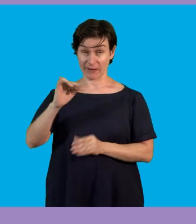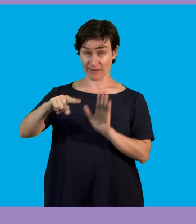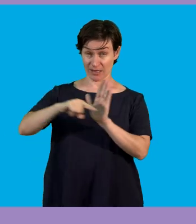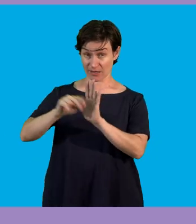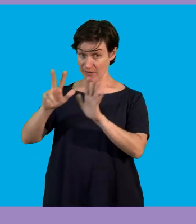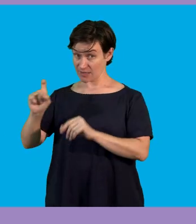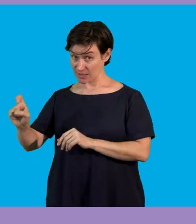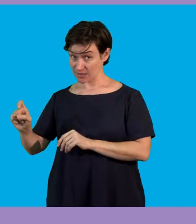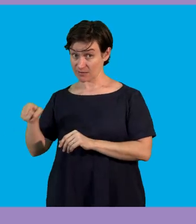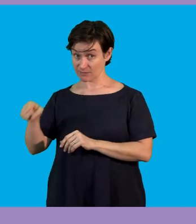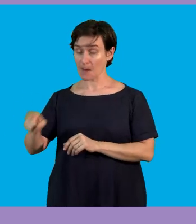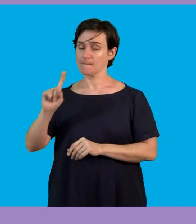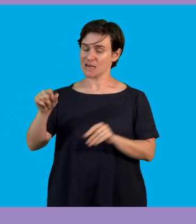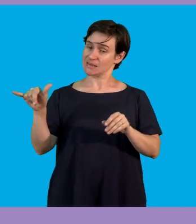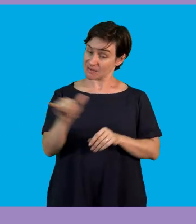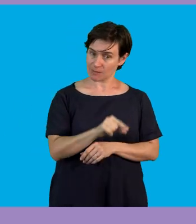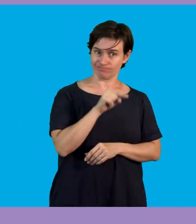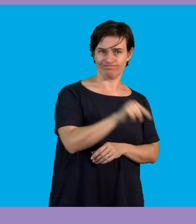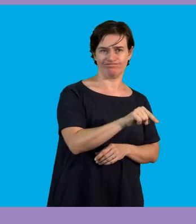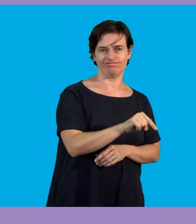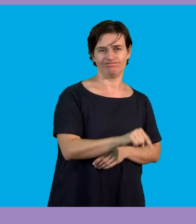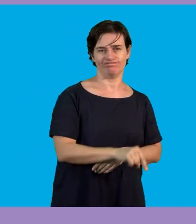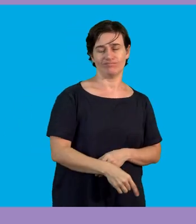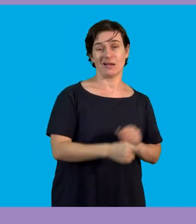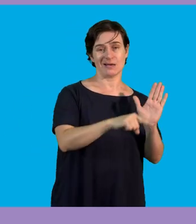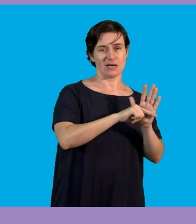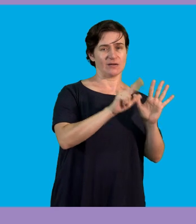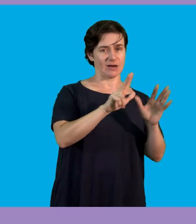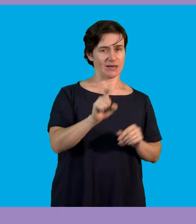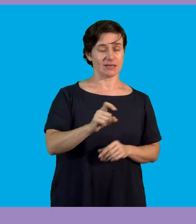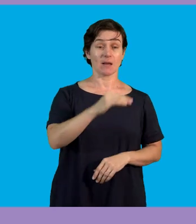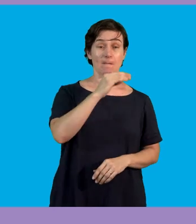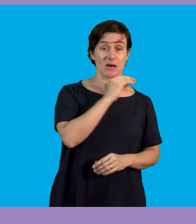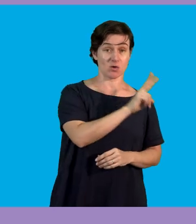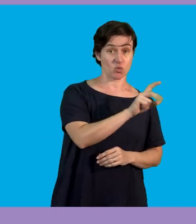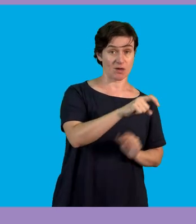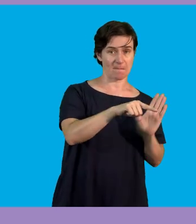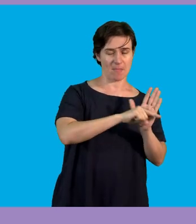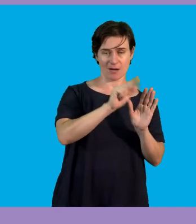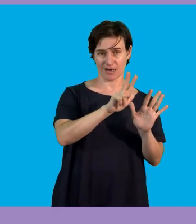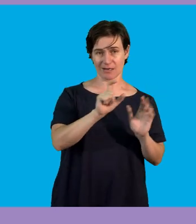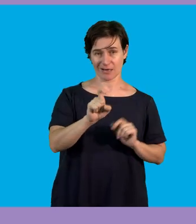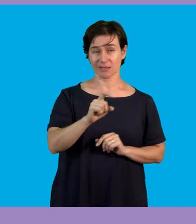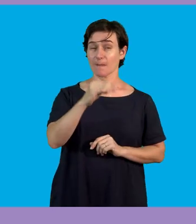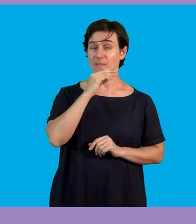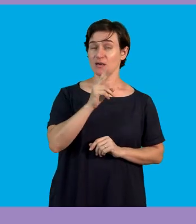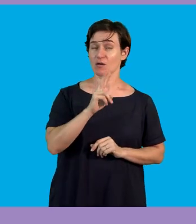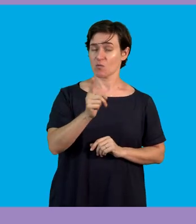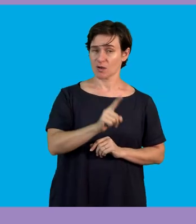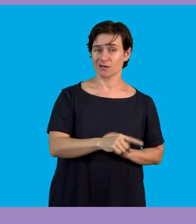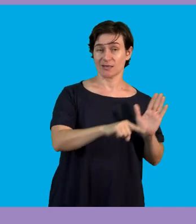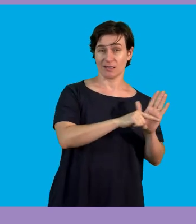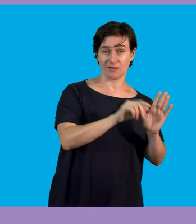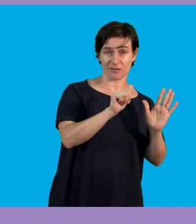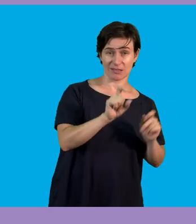same negative 8x is added on the left as well. So 2x minus 8x is minus